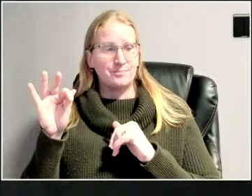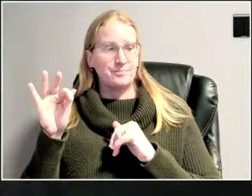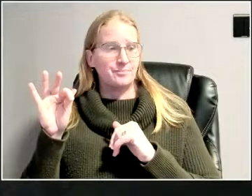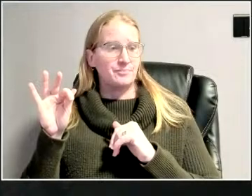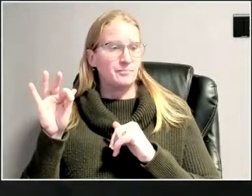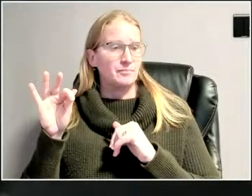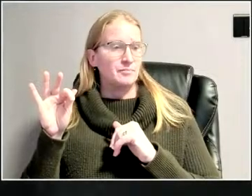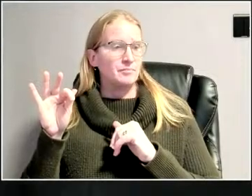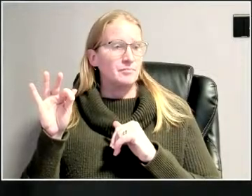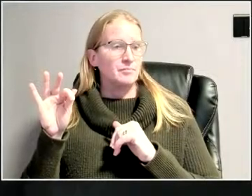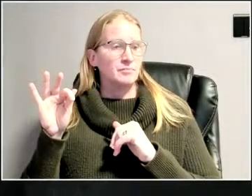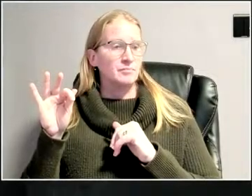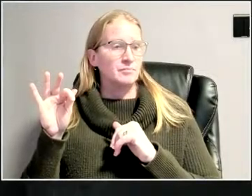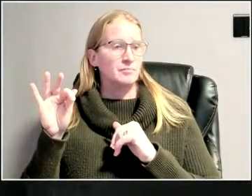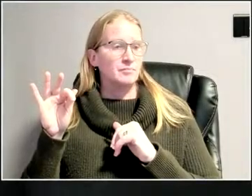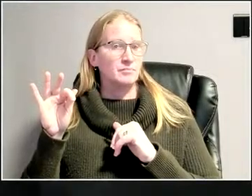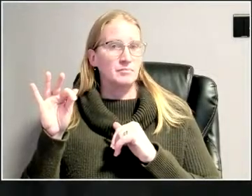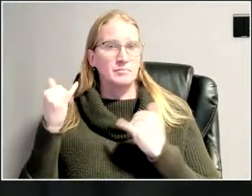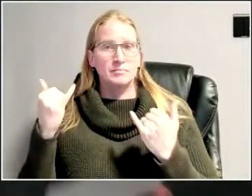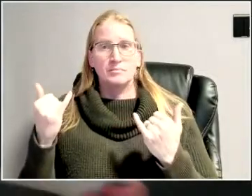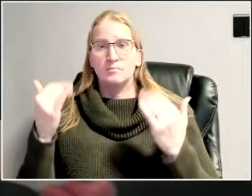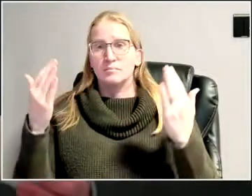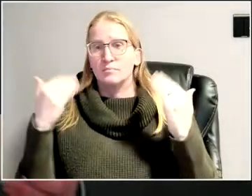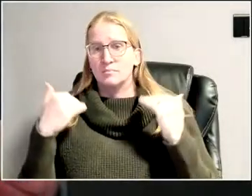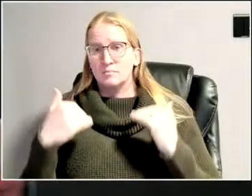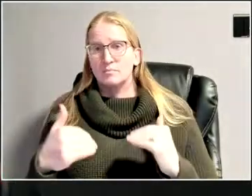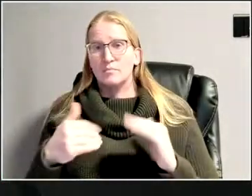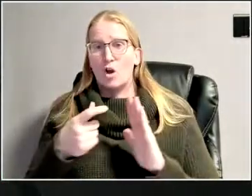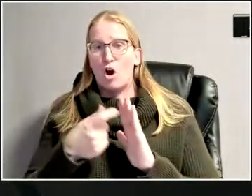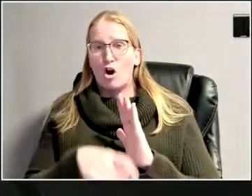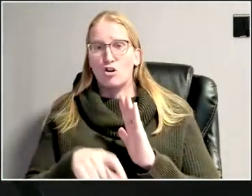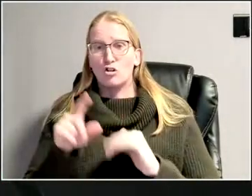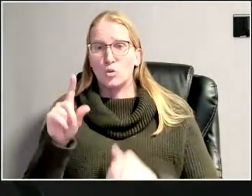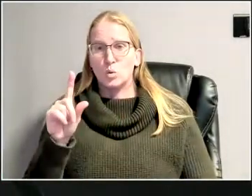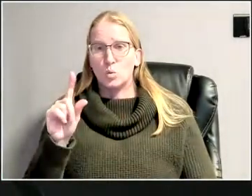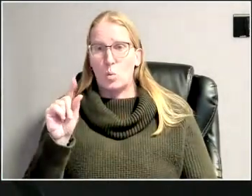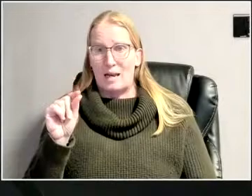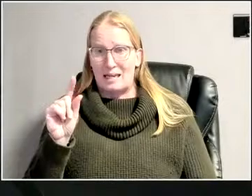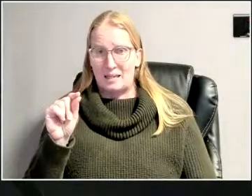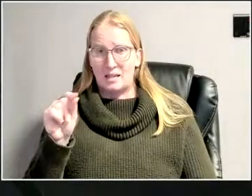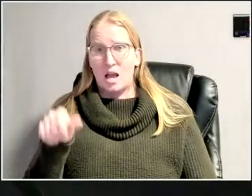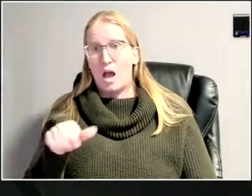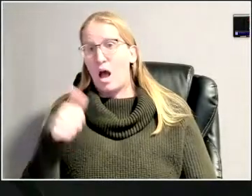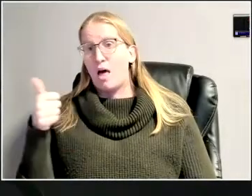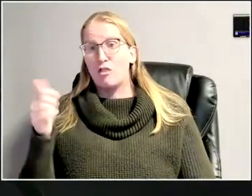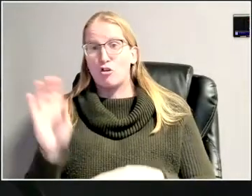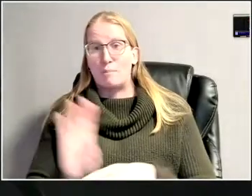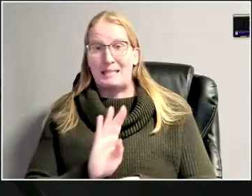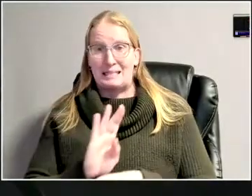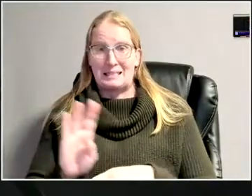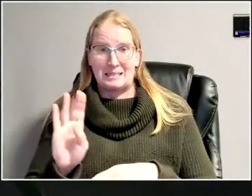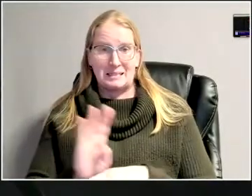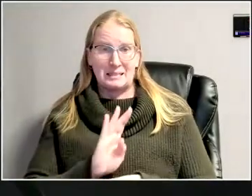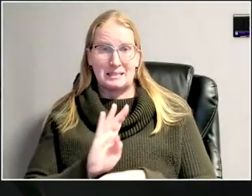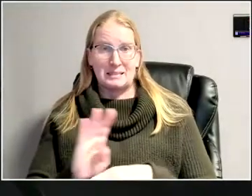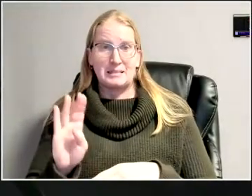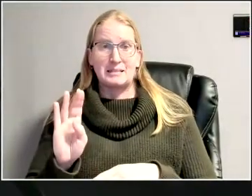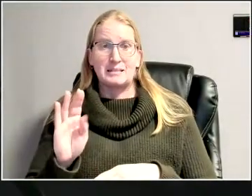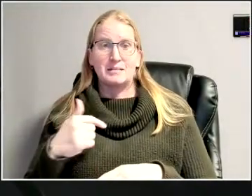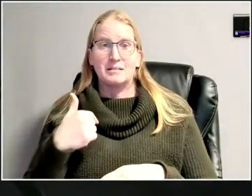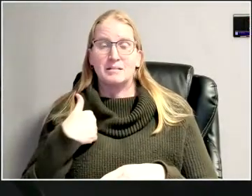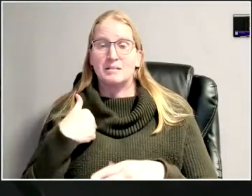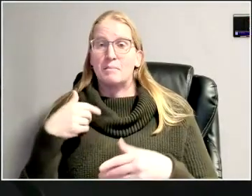um we're now on to article 20 other business moderator